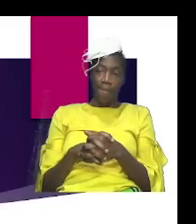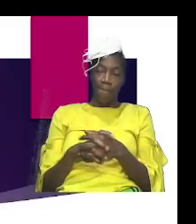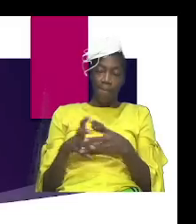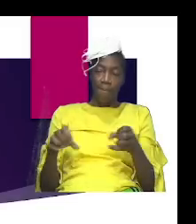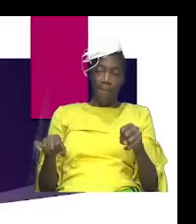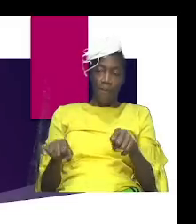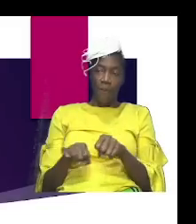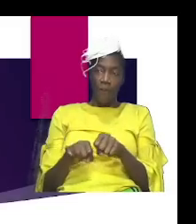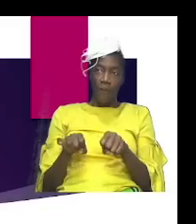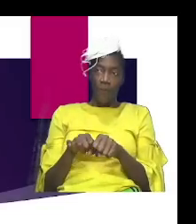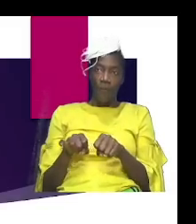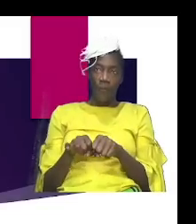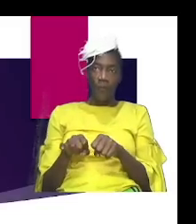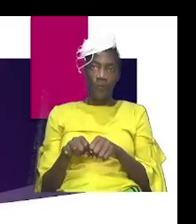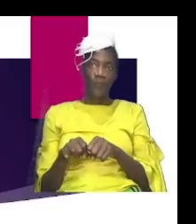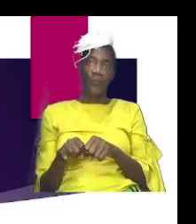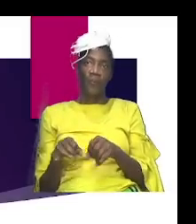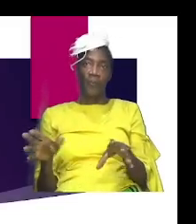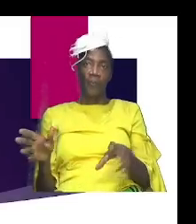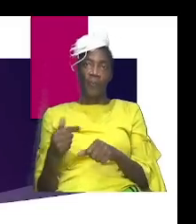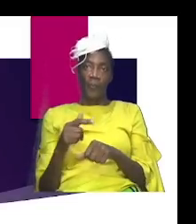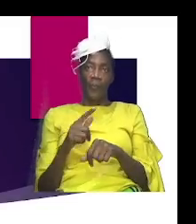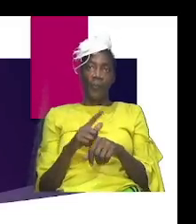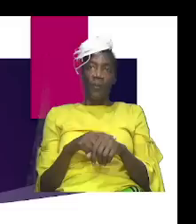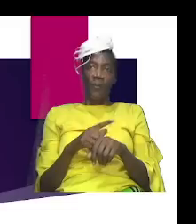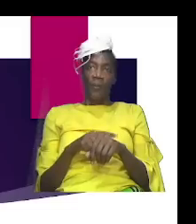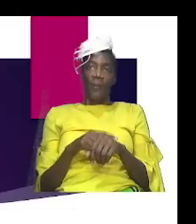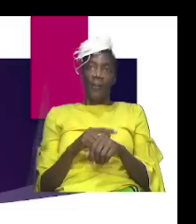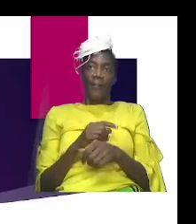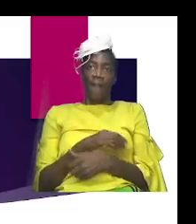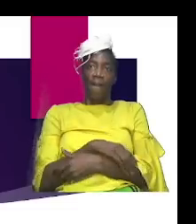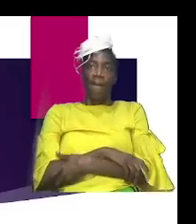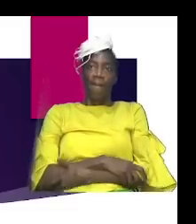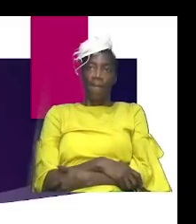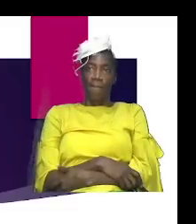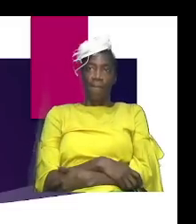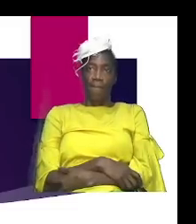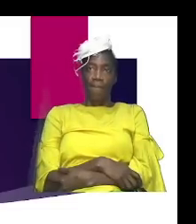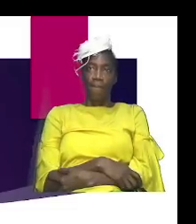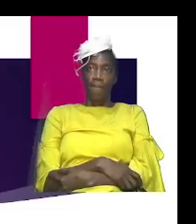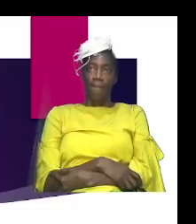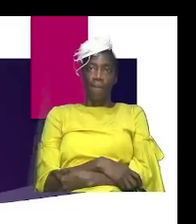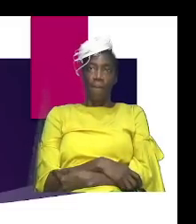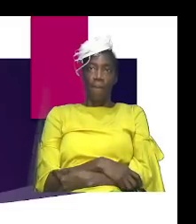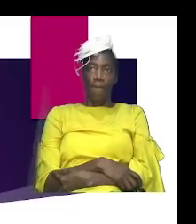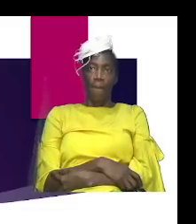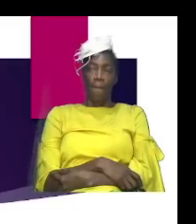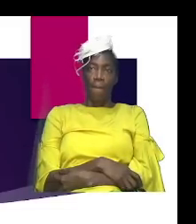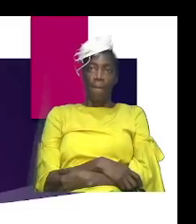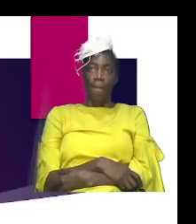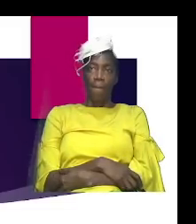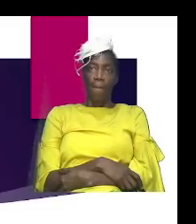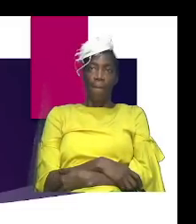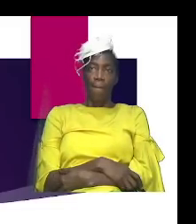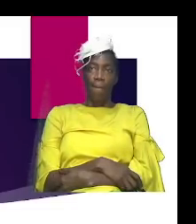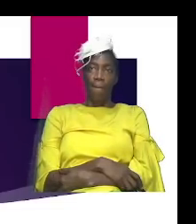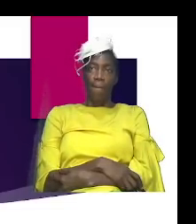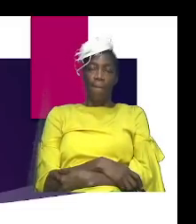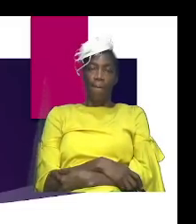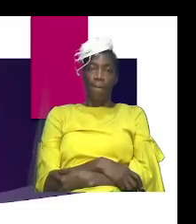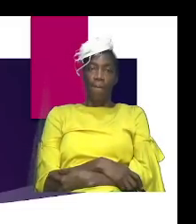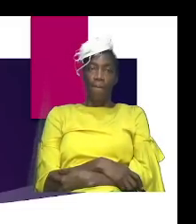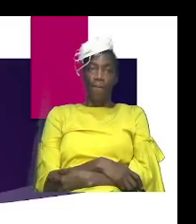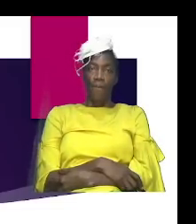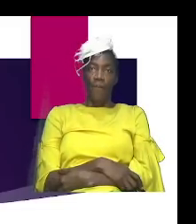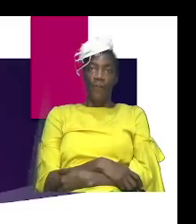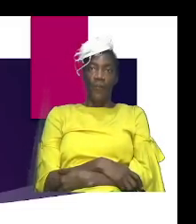we take time and see where we are. We have already gone through this, and it is important that we understand that at